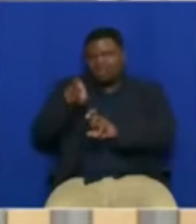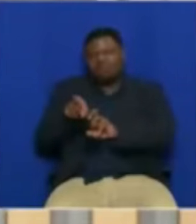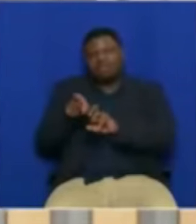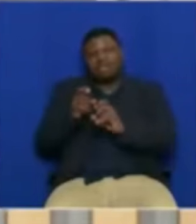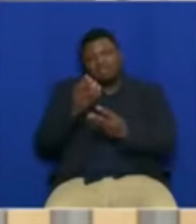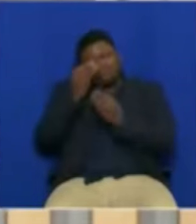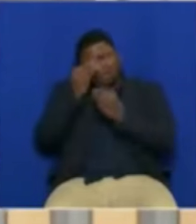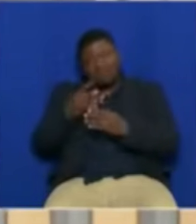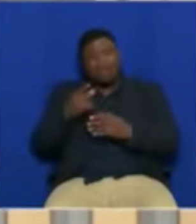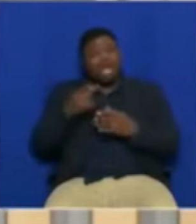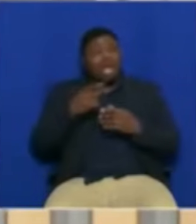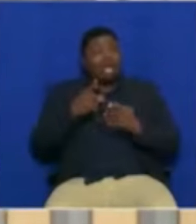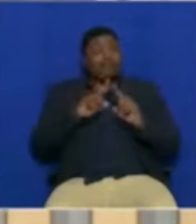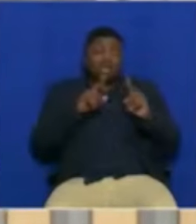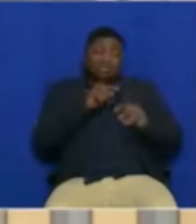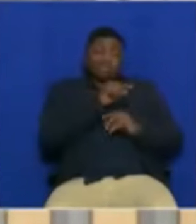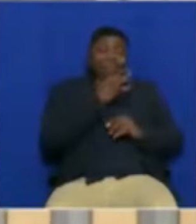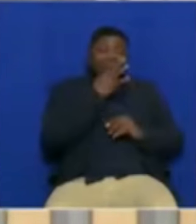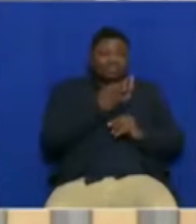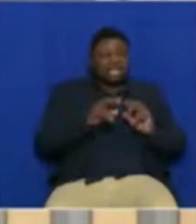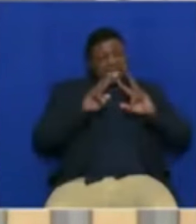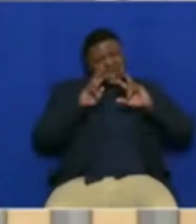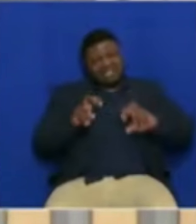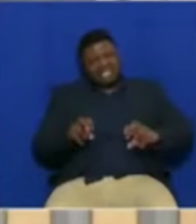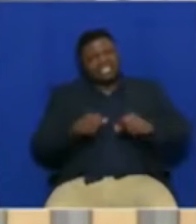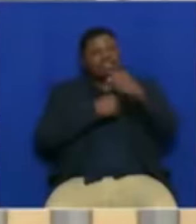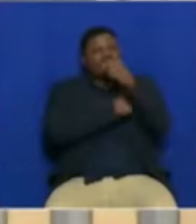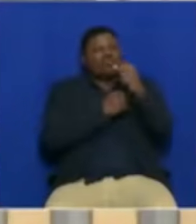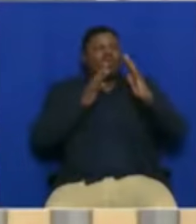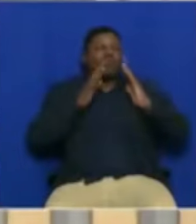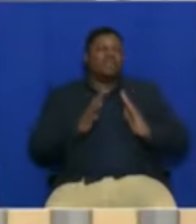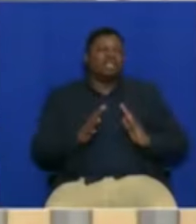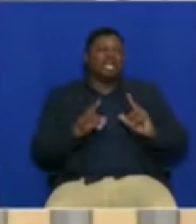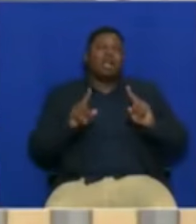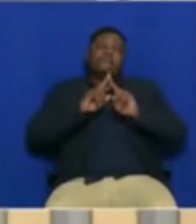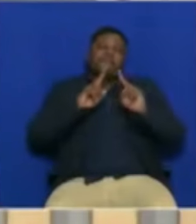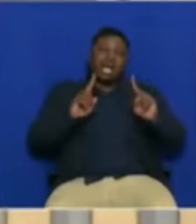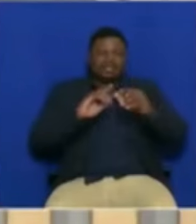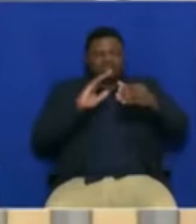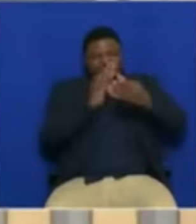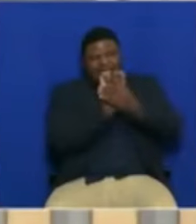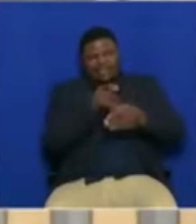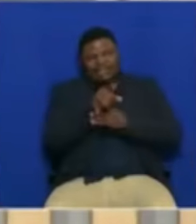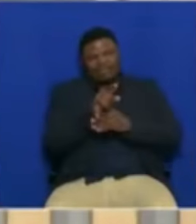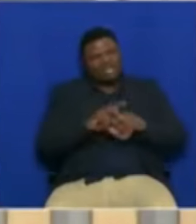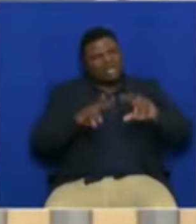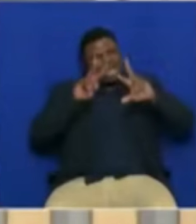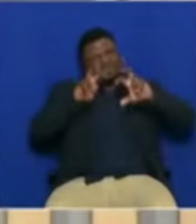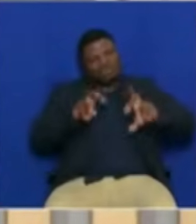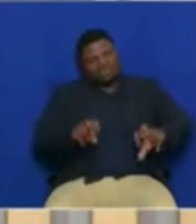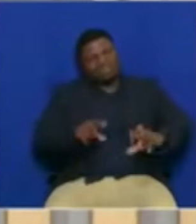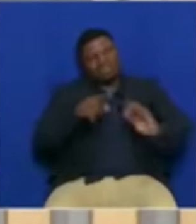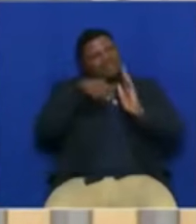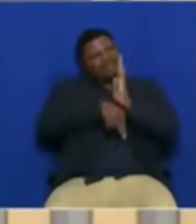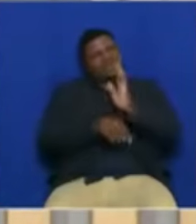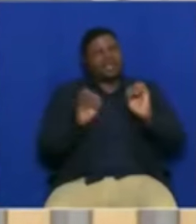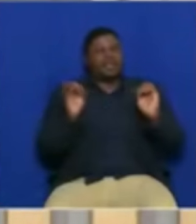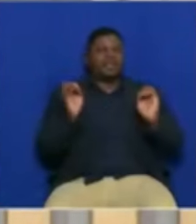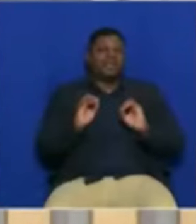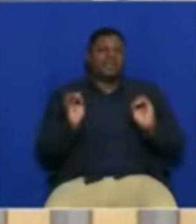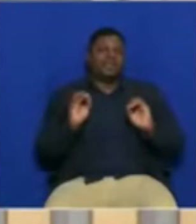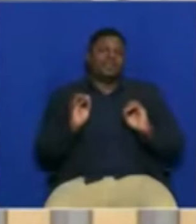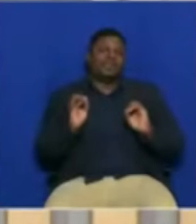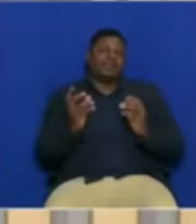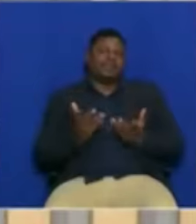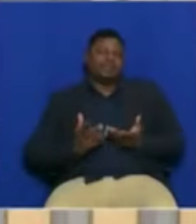there. There was no proper investigation done by General Pinar on that